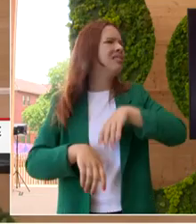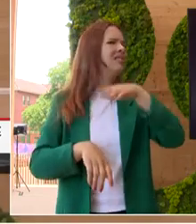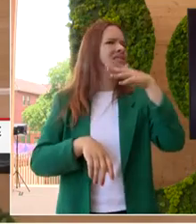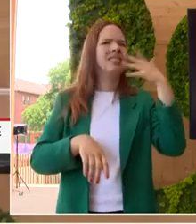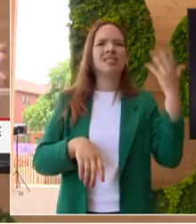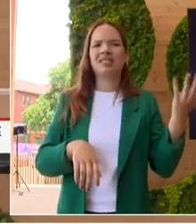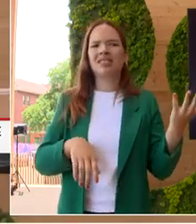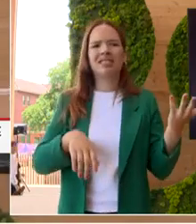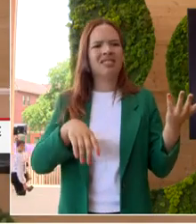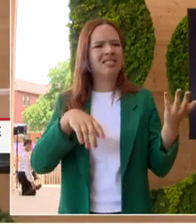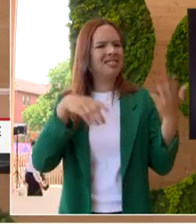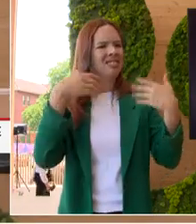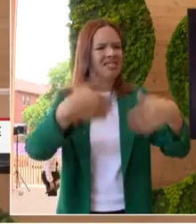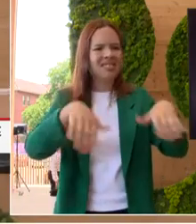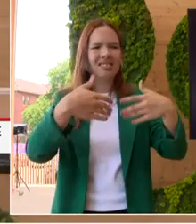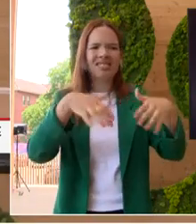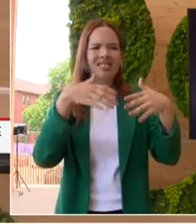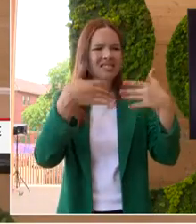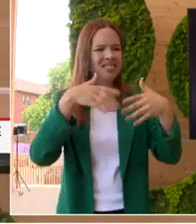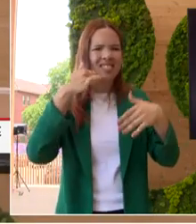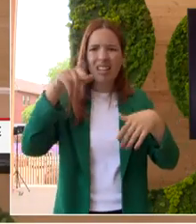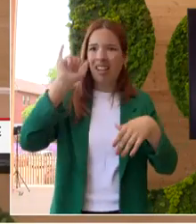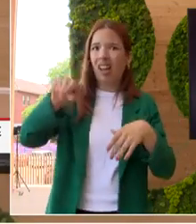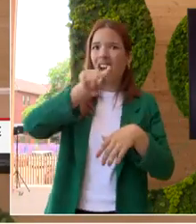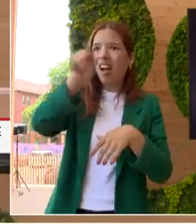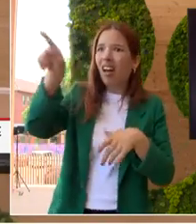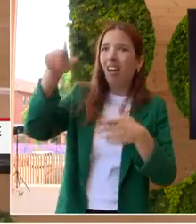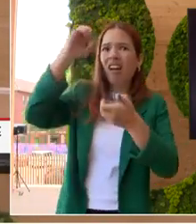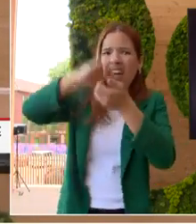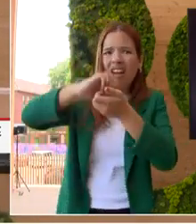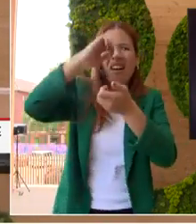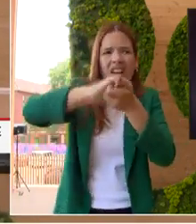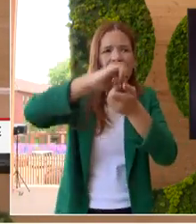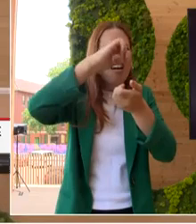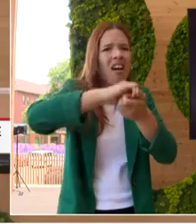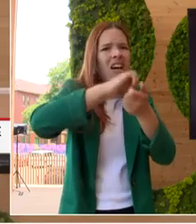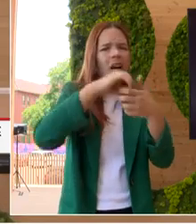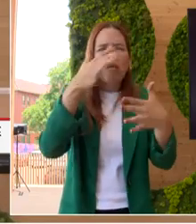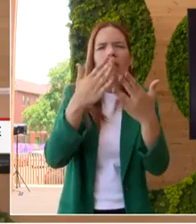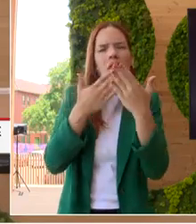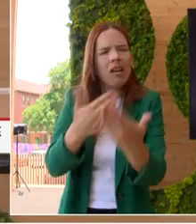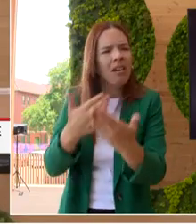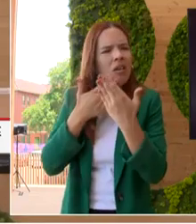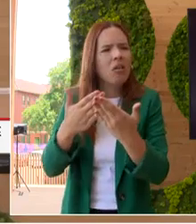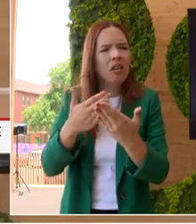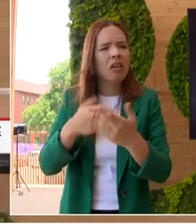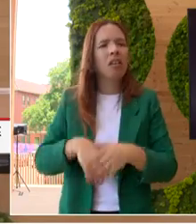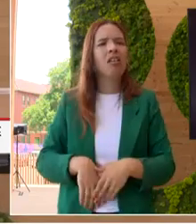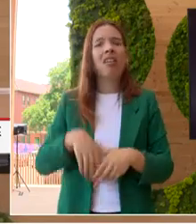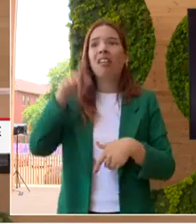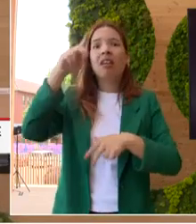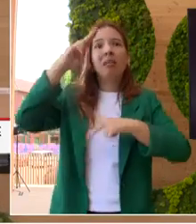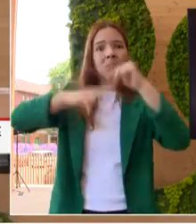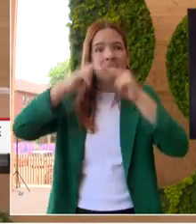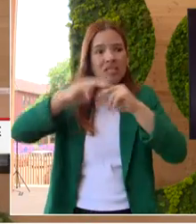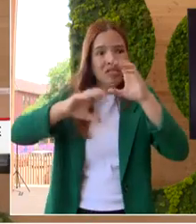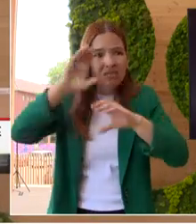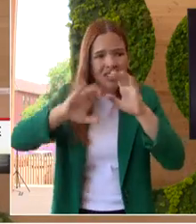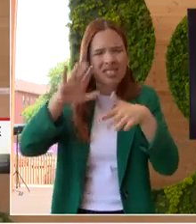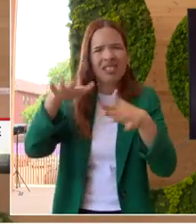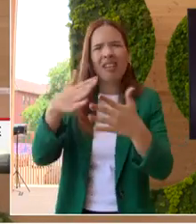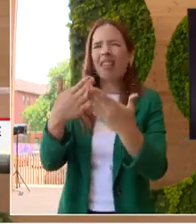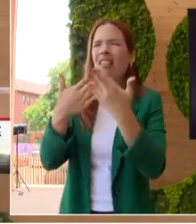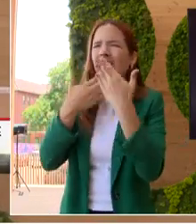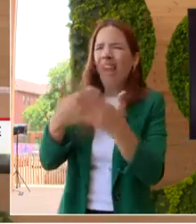also offered partnership, advice, and support. The builders, including Winstanley Architects, Joe Franchina and Julie Chen,